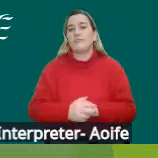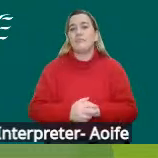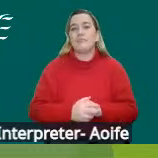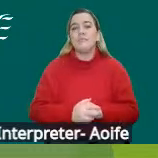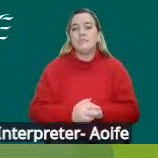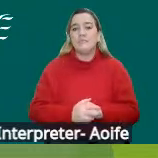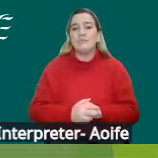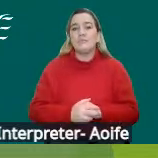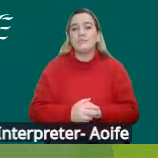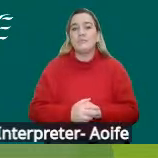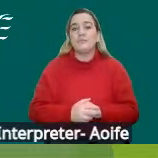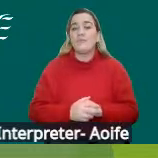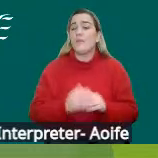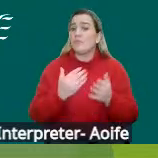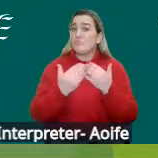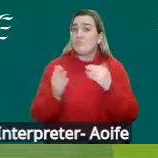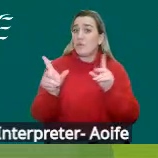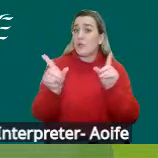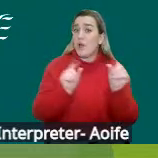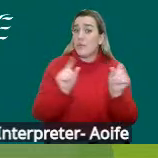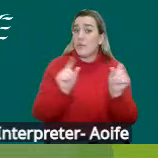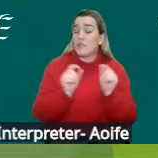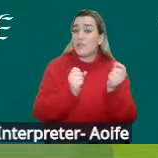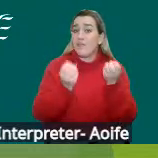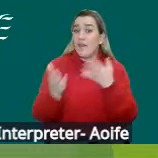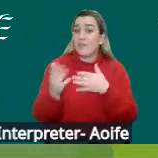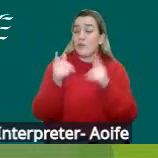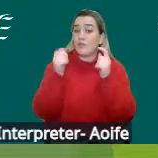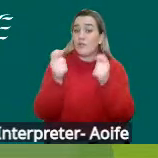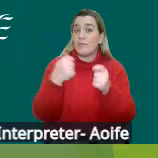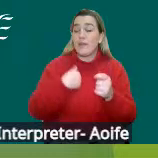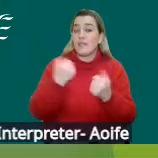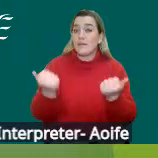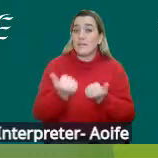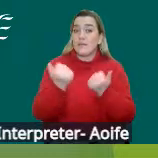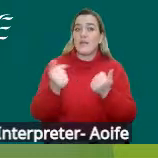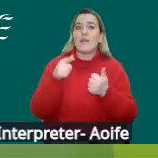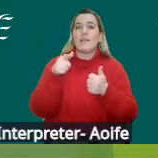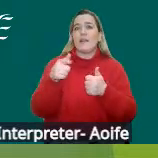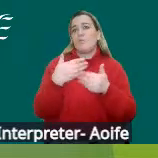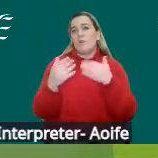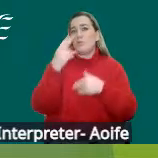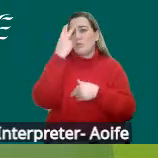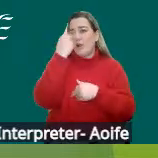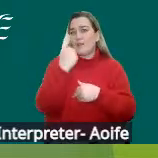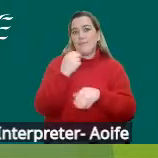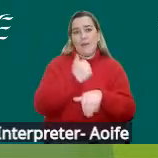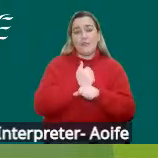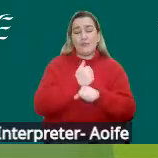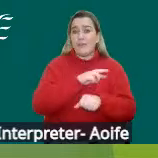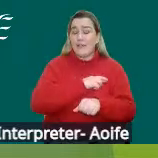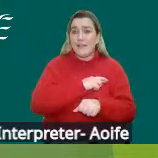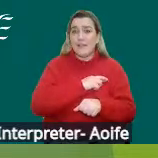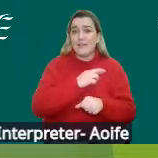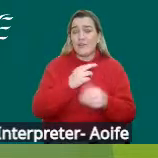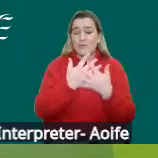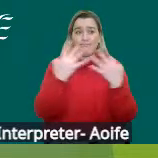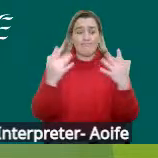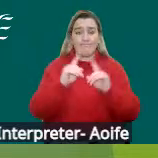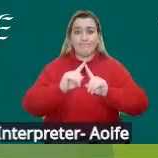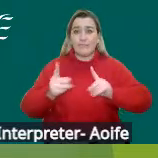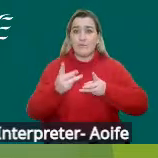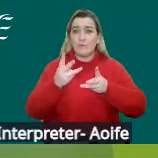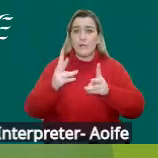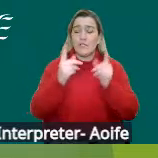And what kind of options are there to treat my symptoms? Well, that's what tonight is all about, really. There's so many different ways to treat symptoms